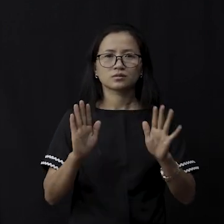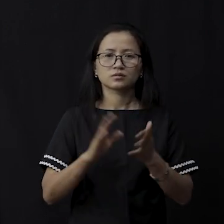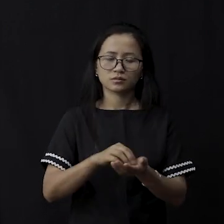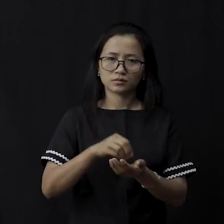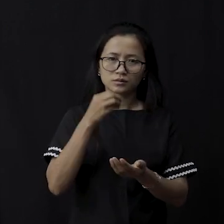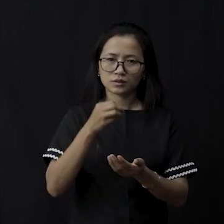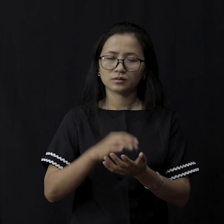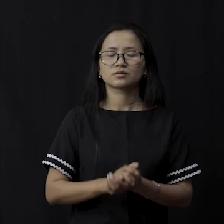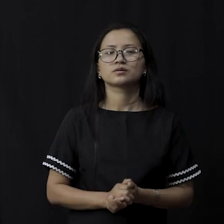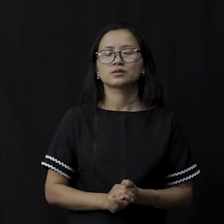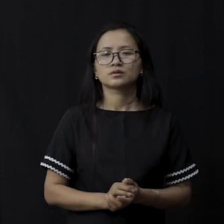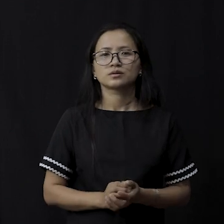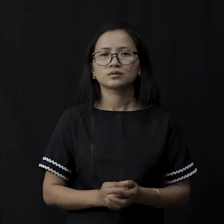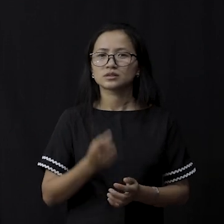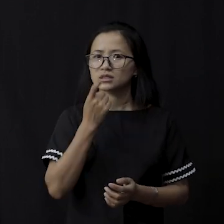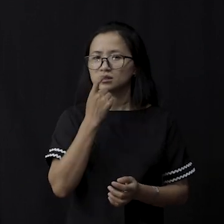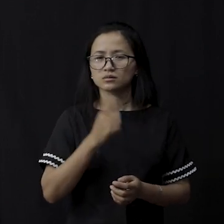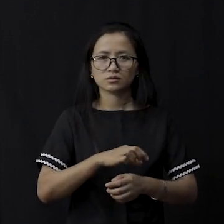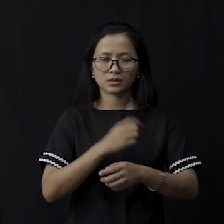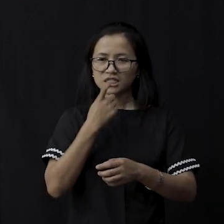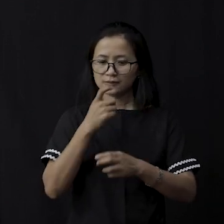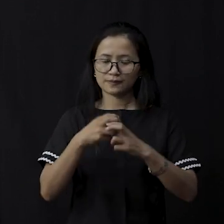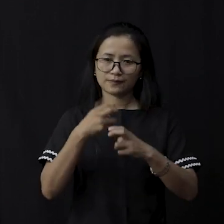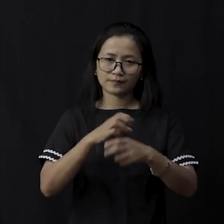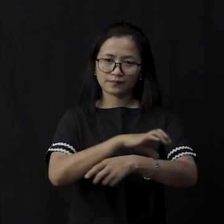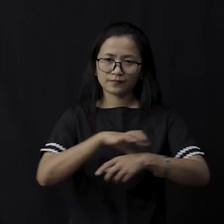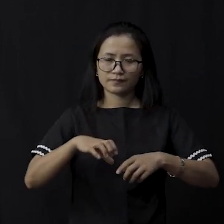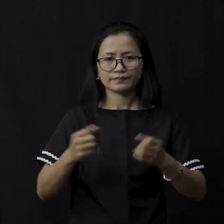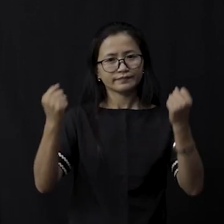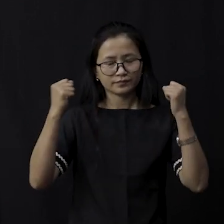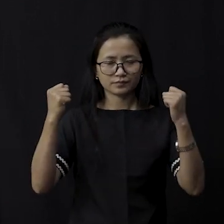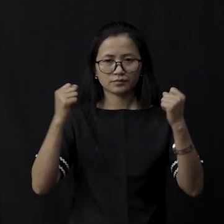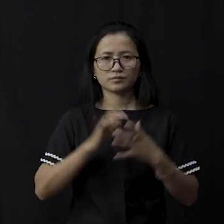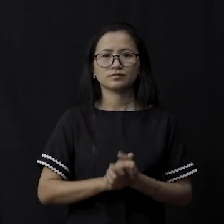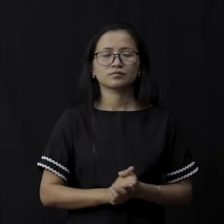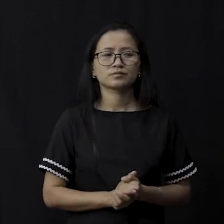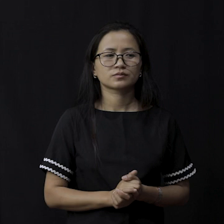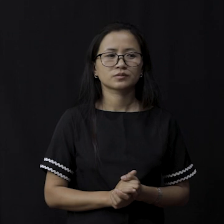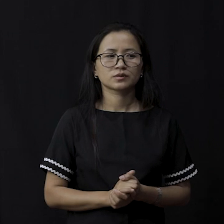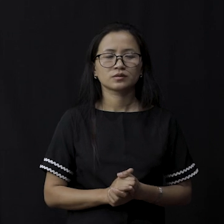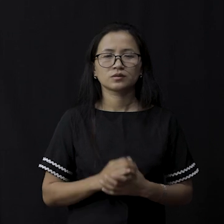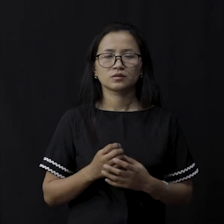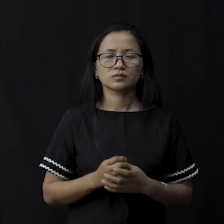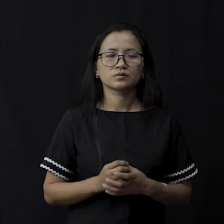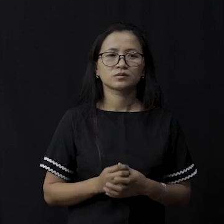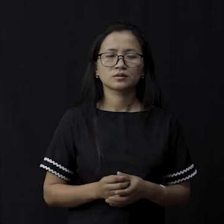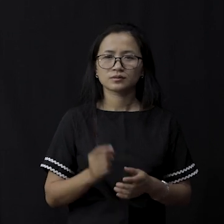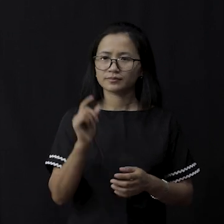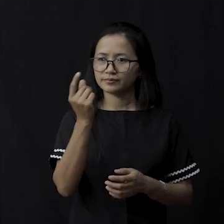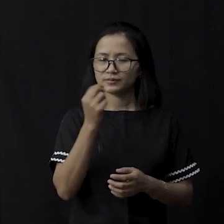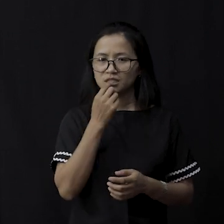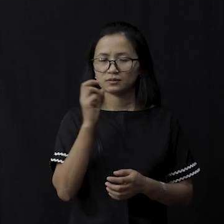take minerals also if you want to keep your teeth and your bones strong. Okay, so the sources of minerals are